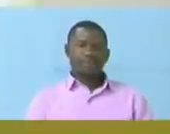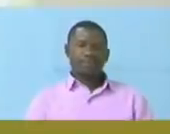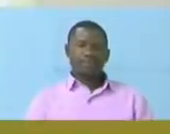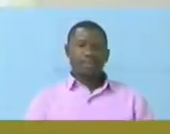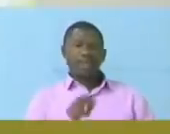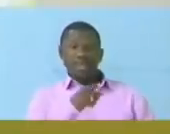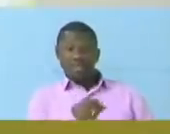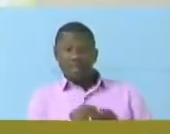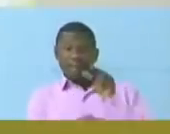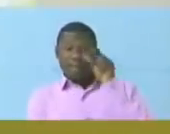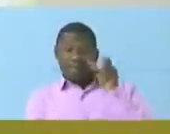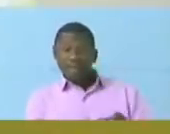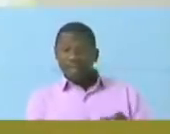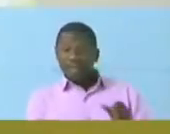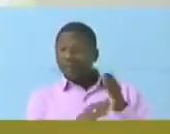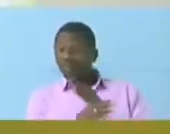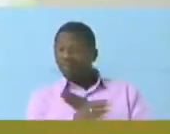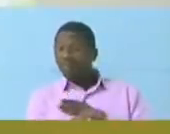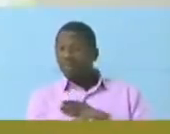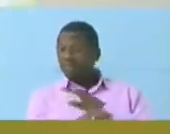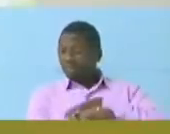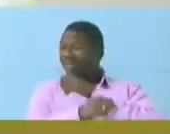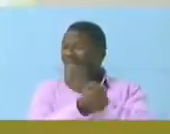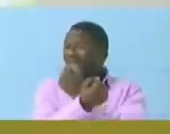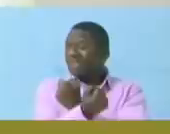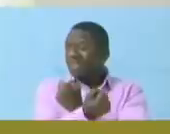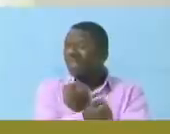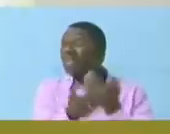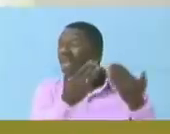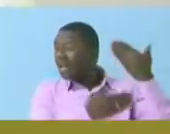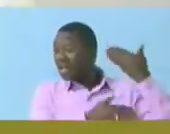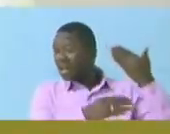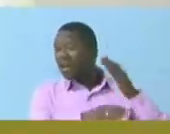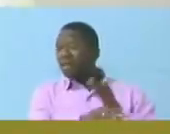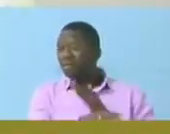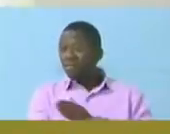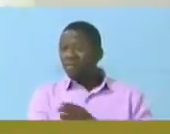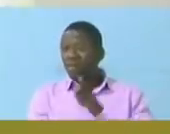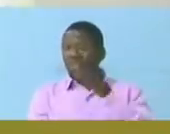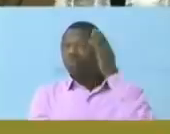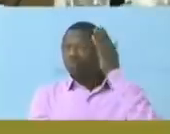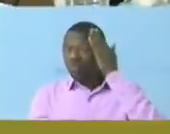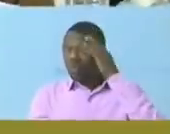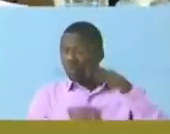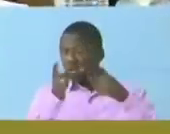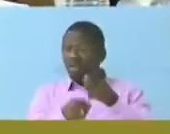This person was detained. You are aware of it?